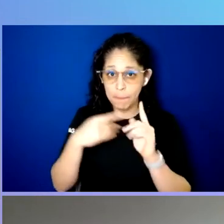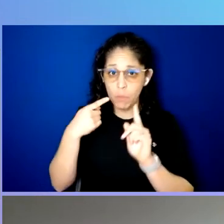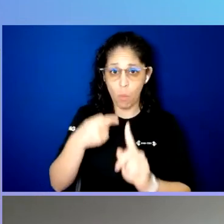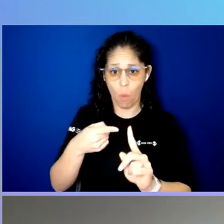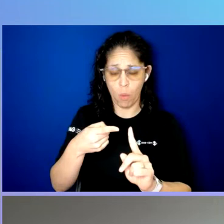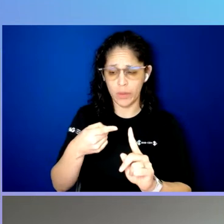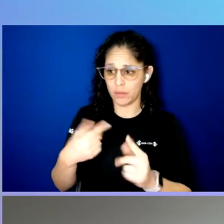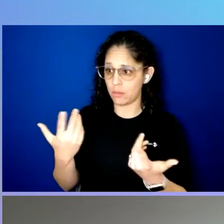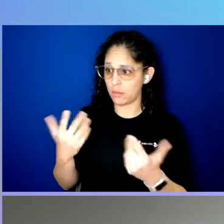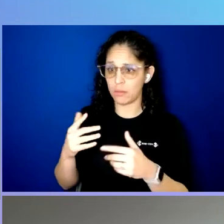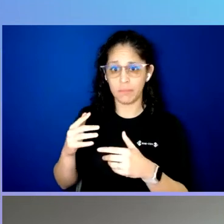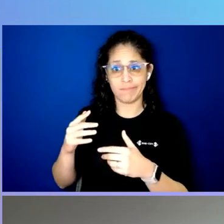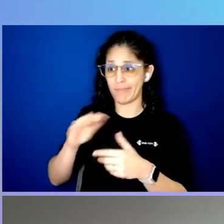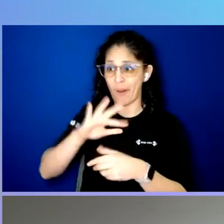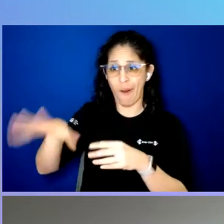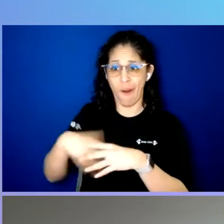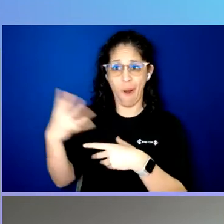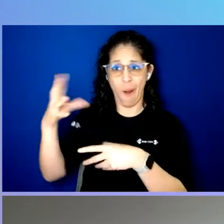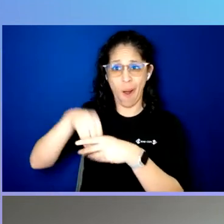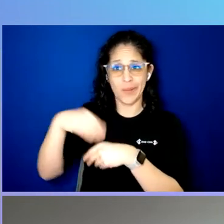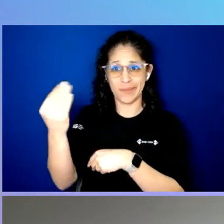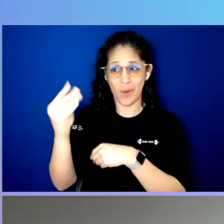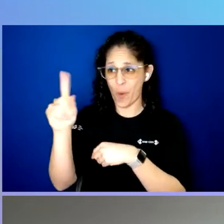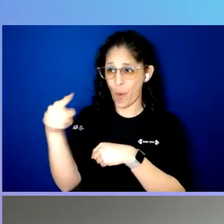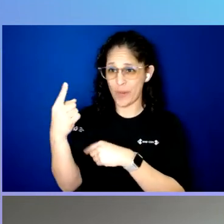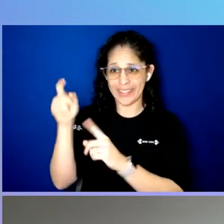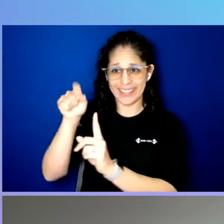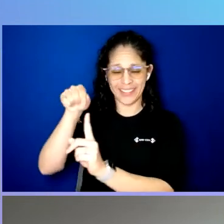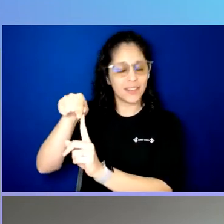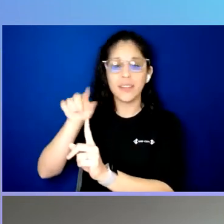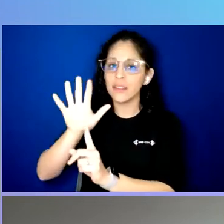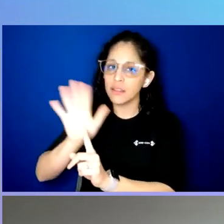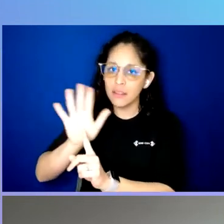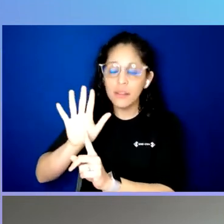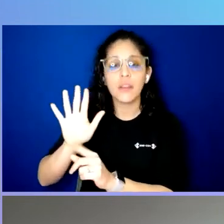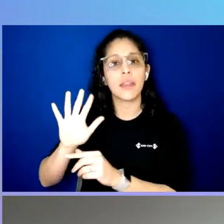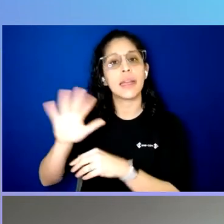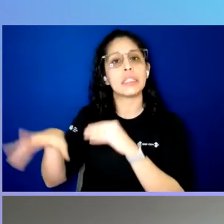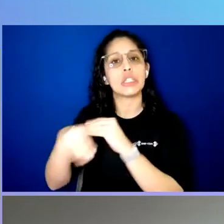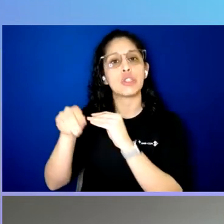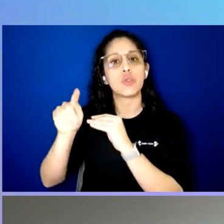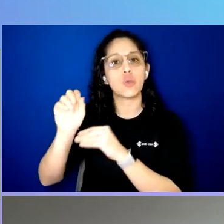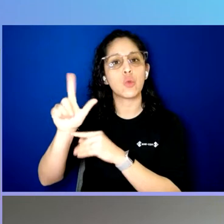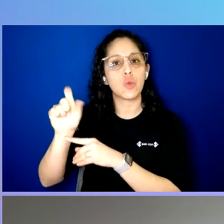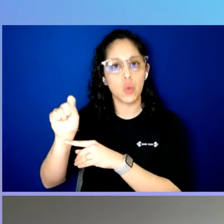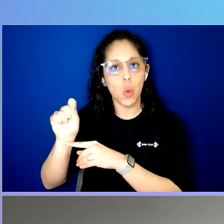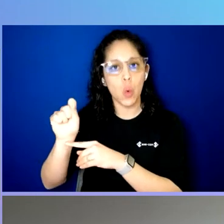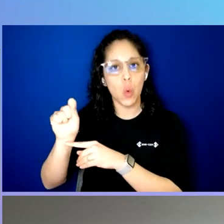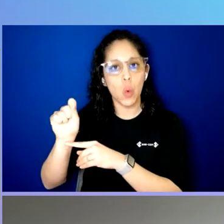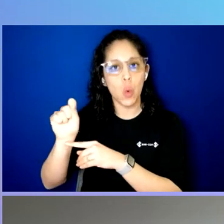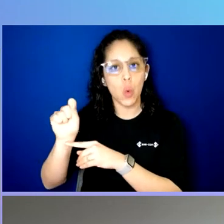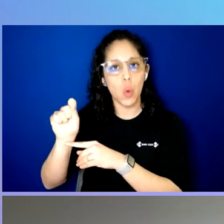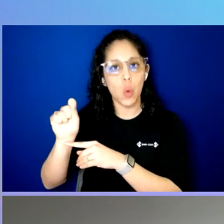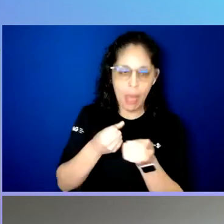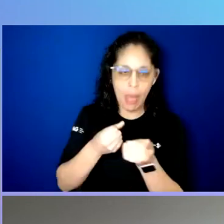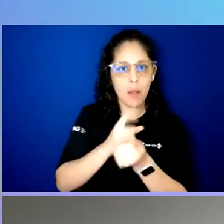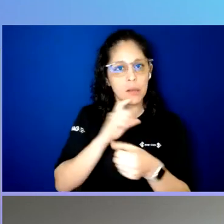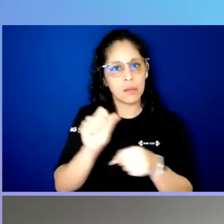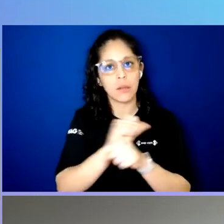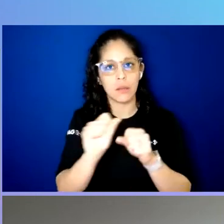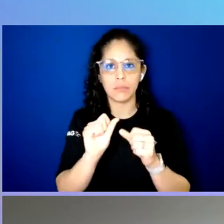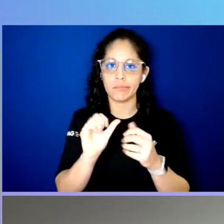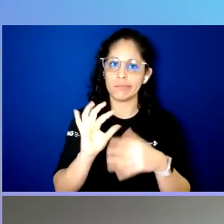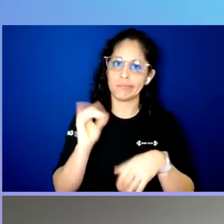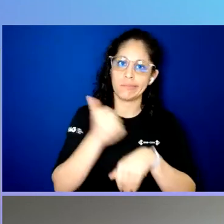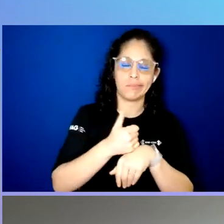to help, tools to bring you closer to accessibility. That can be a good entry point.